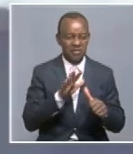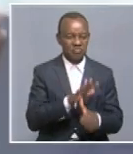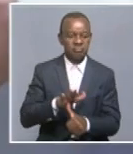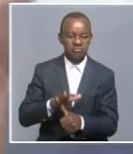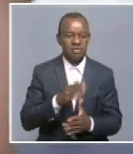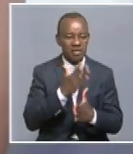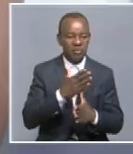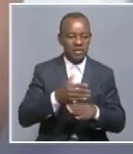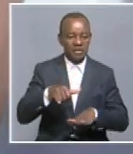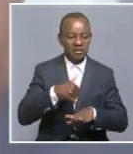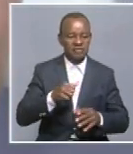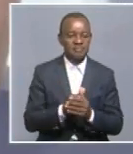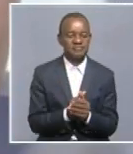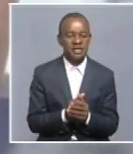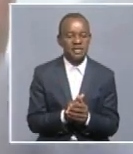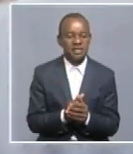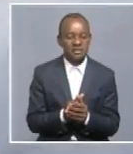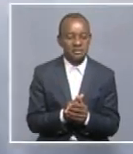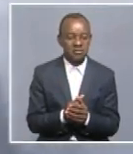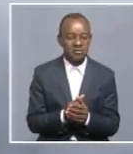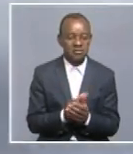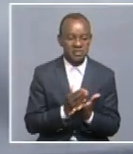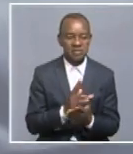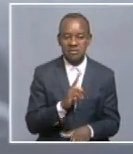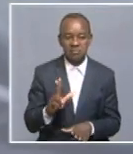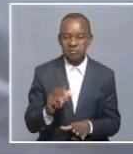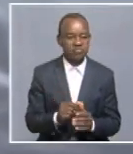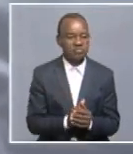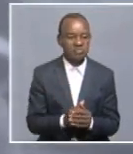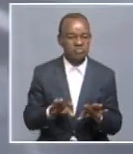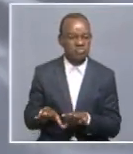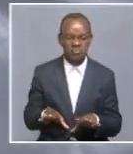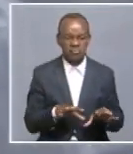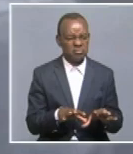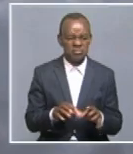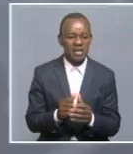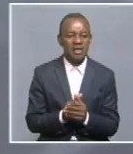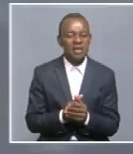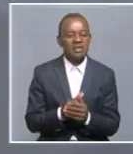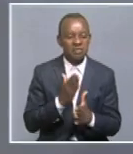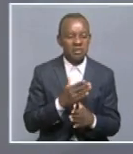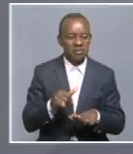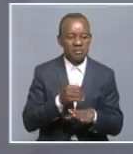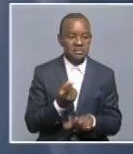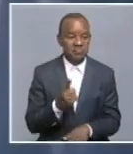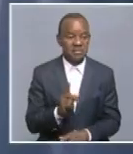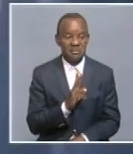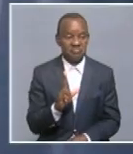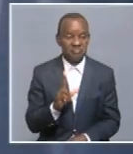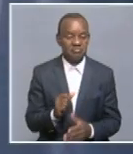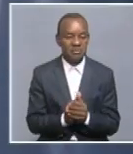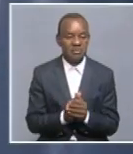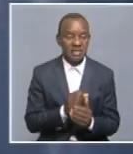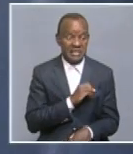are people that are being harassed, but then due to the fear of losing their job, they are being silenced. So it is